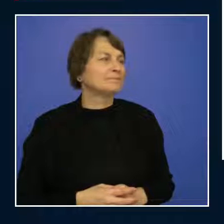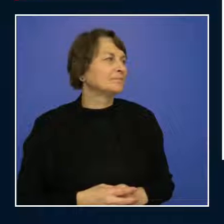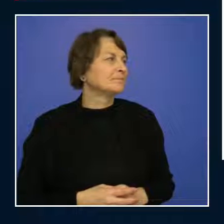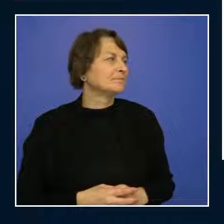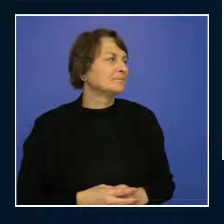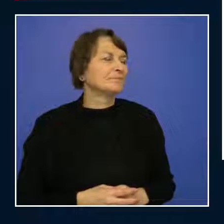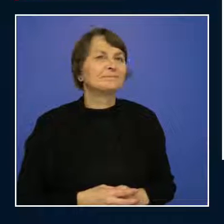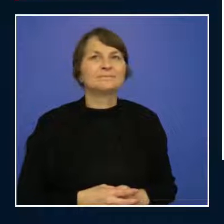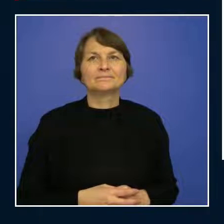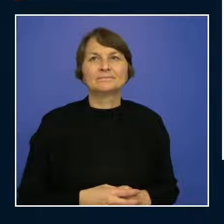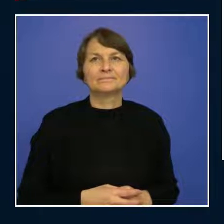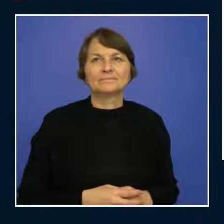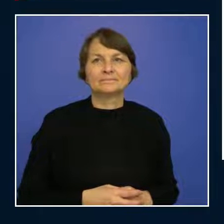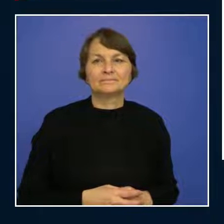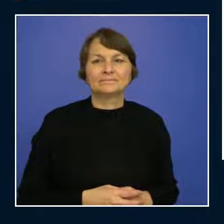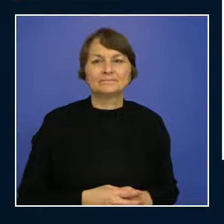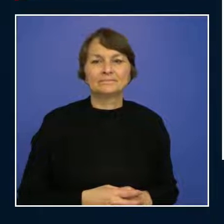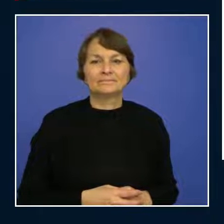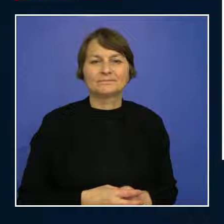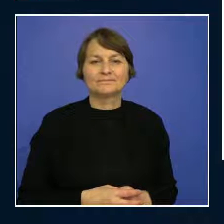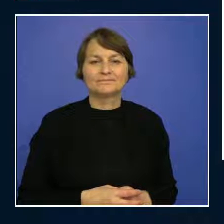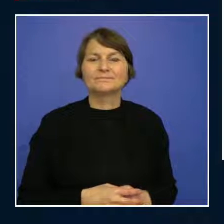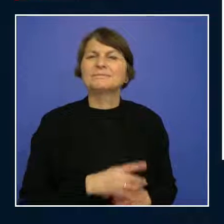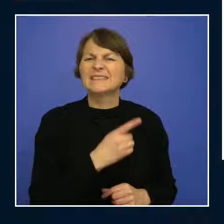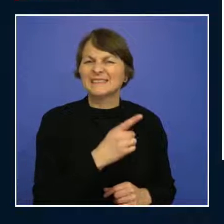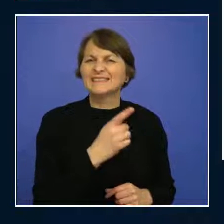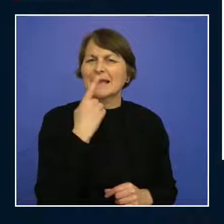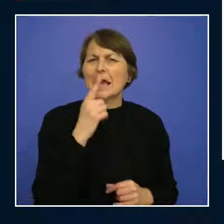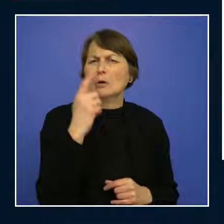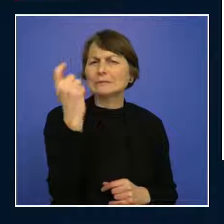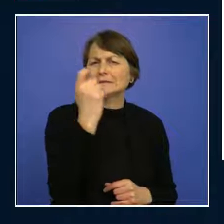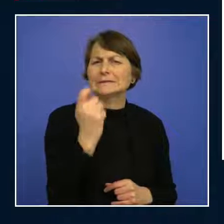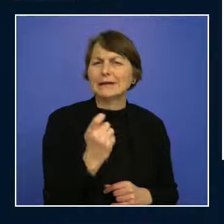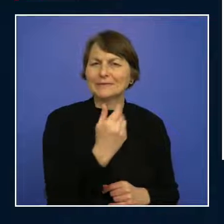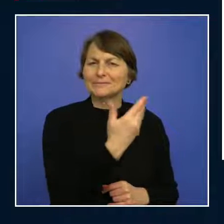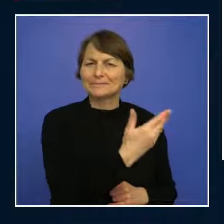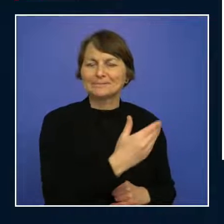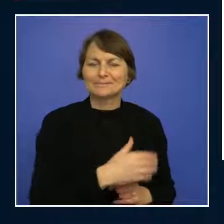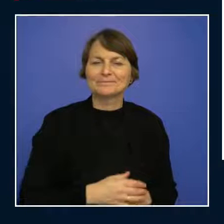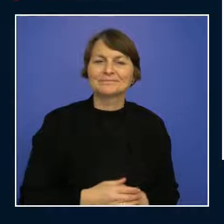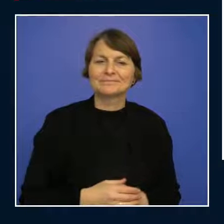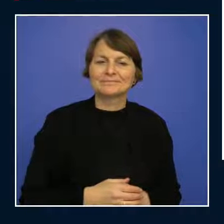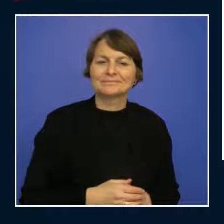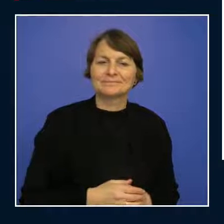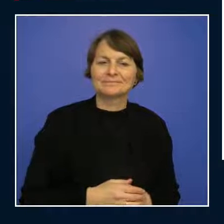Frontdoor designer, we can start to see how this is all configured. We have our front end, which hits